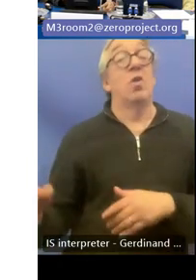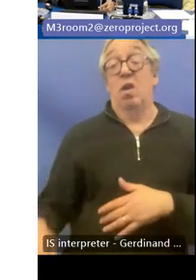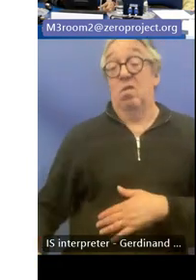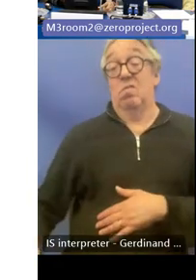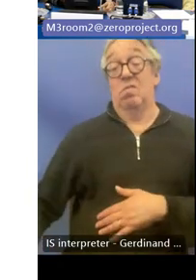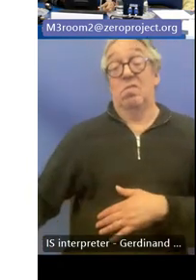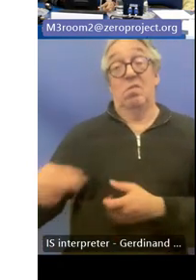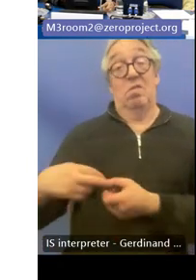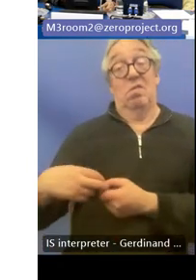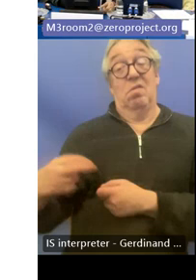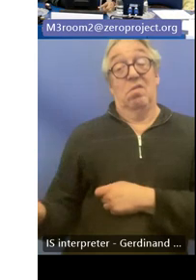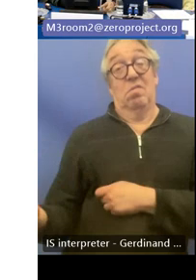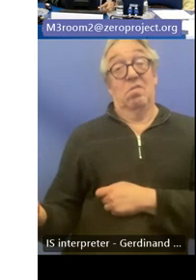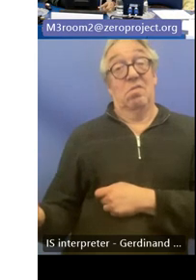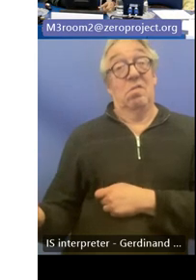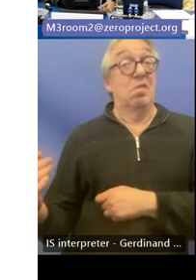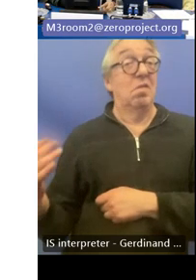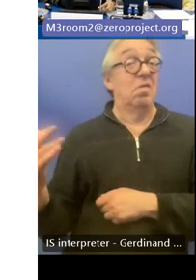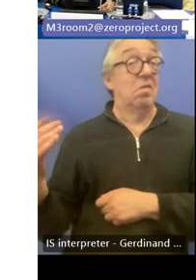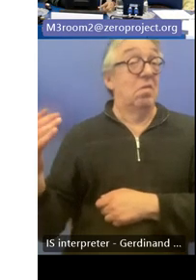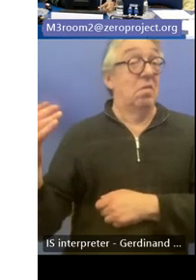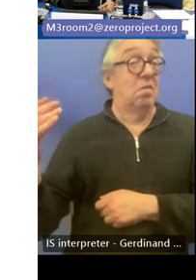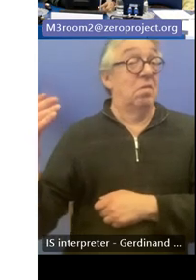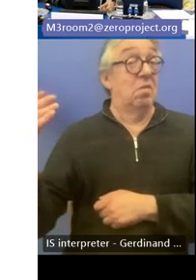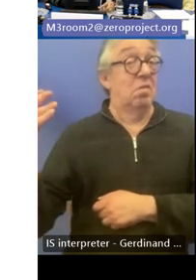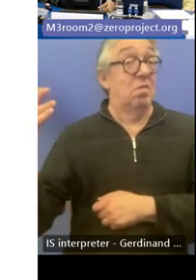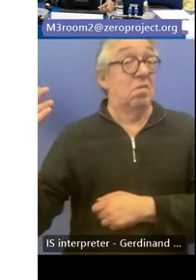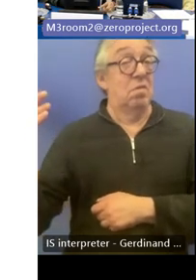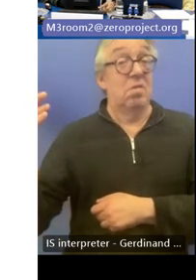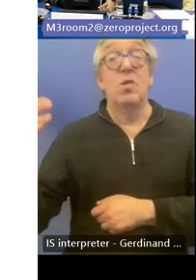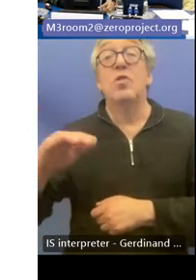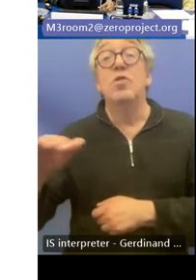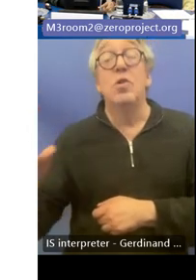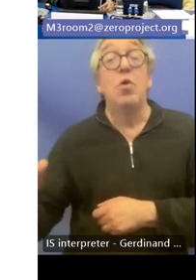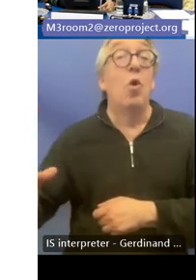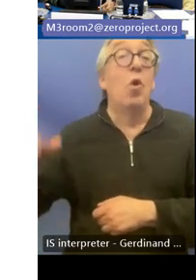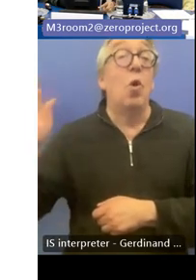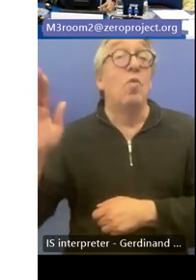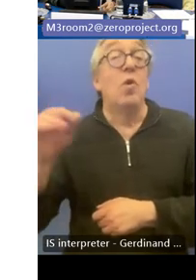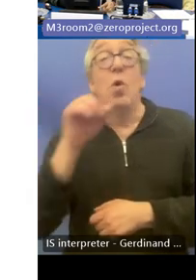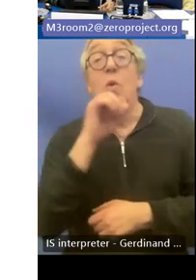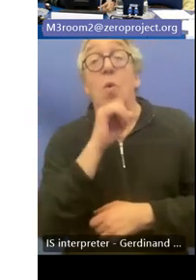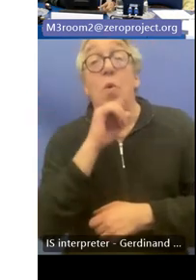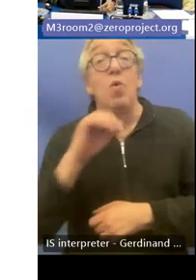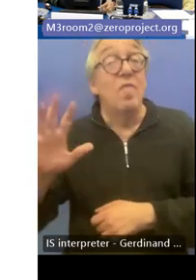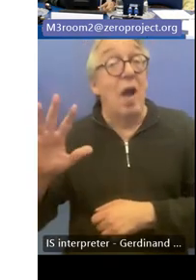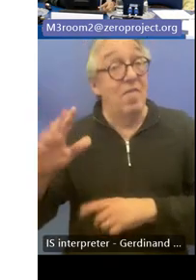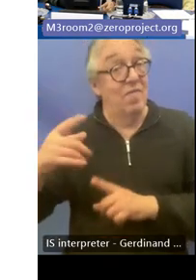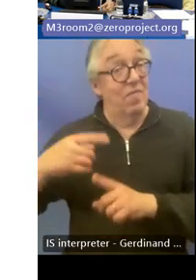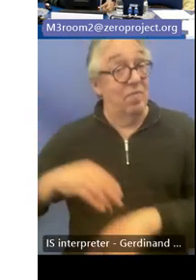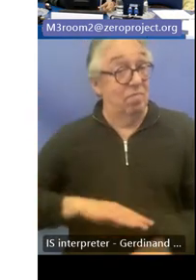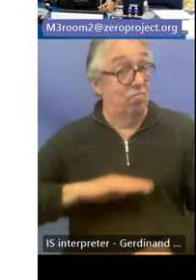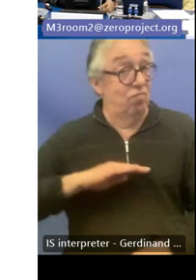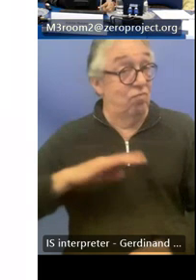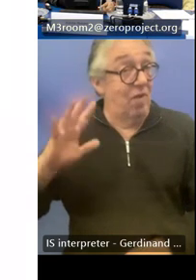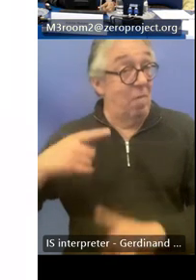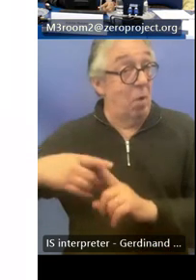and lifelong communication when they are in the age group in 5+, based on their milestone. And we are